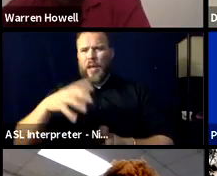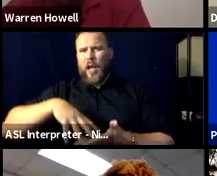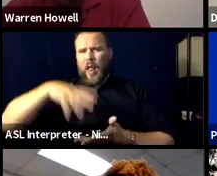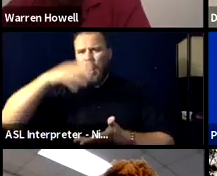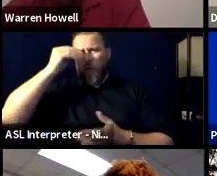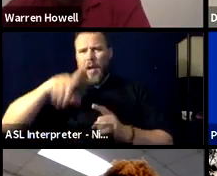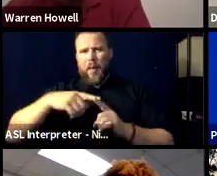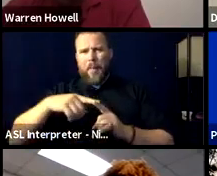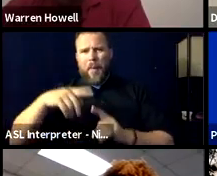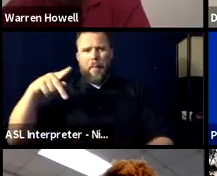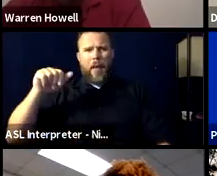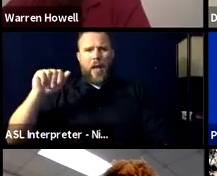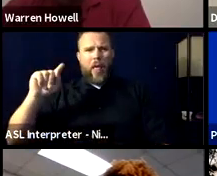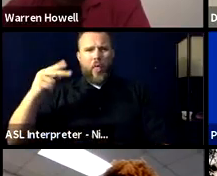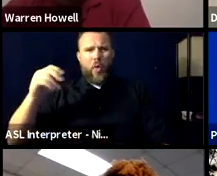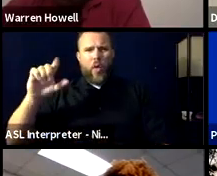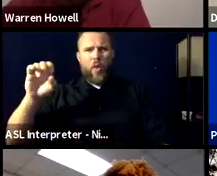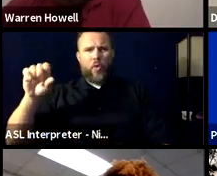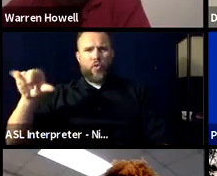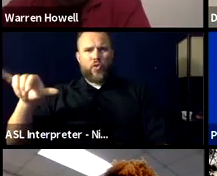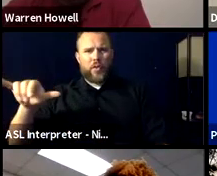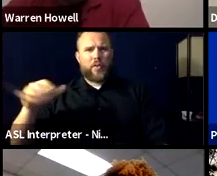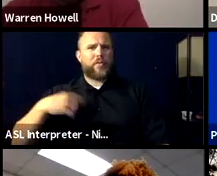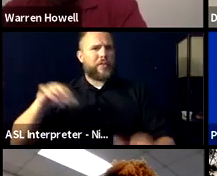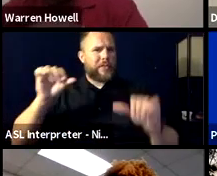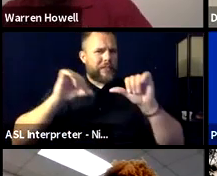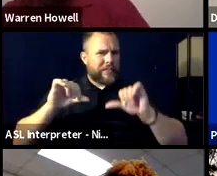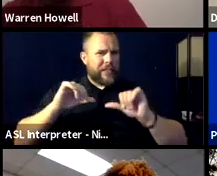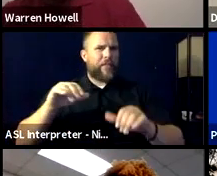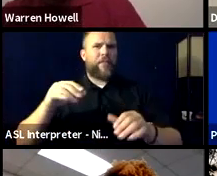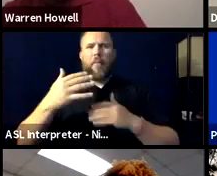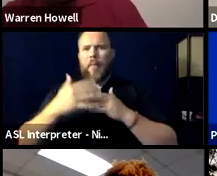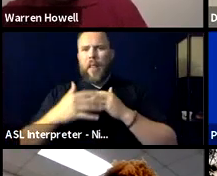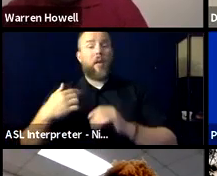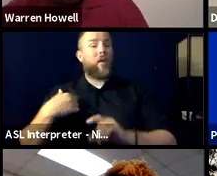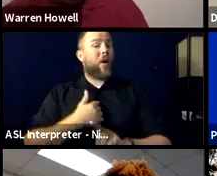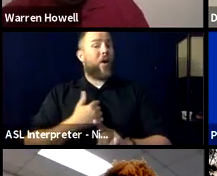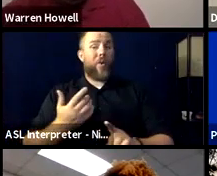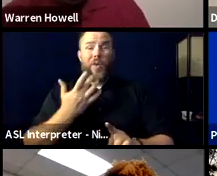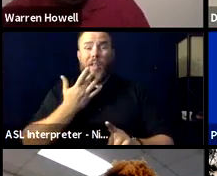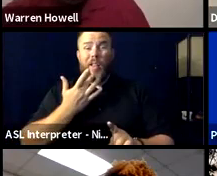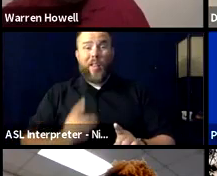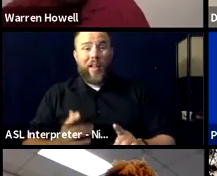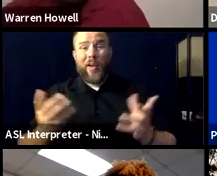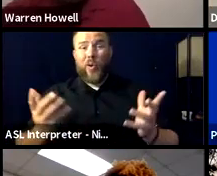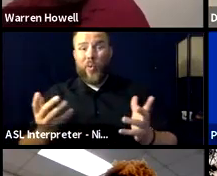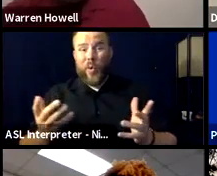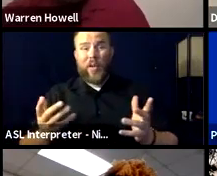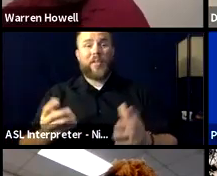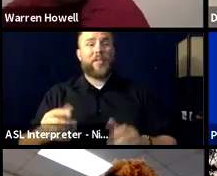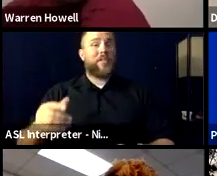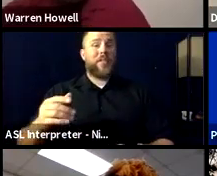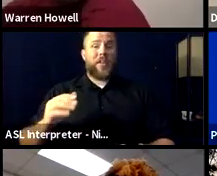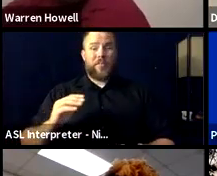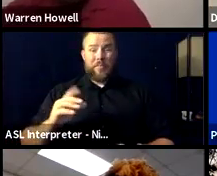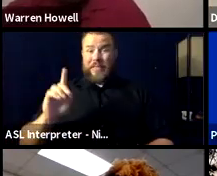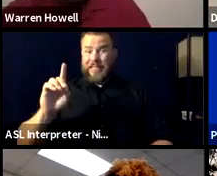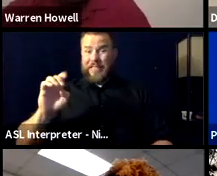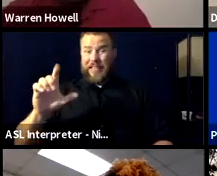that. I think that we are very lucky that Delaware is a state that offers testing and it's so readily